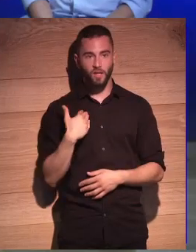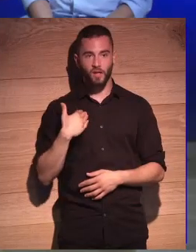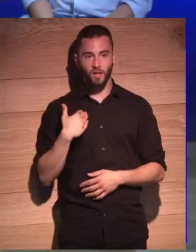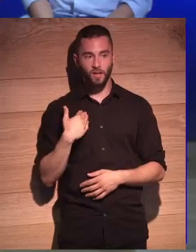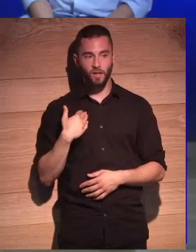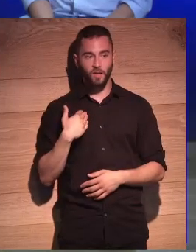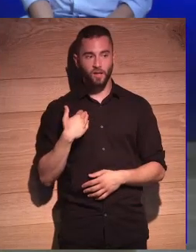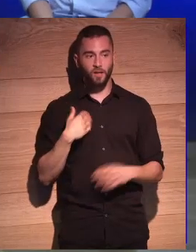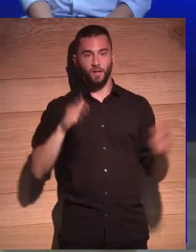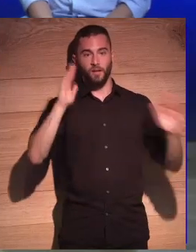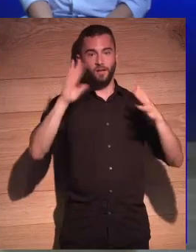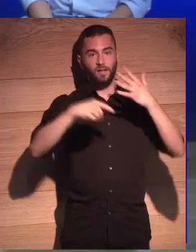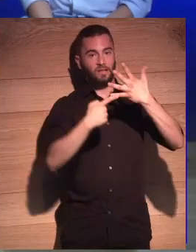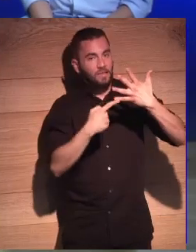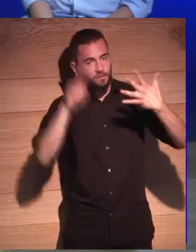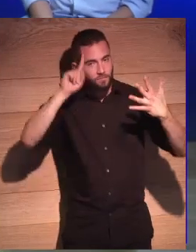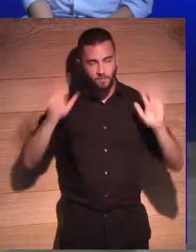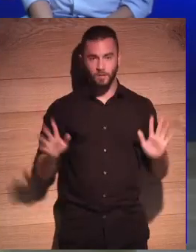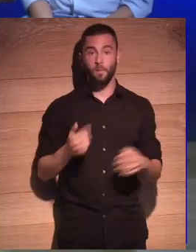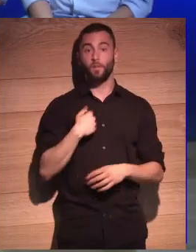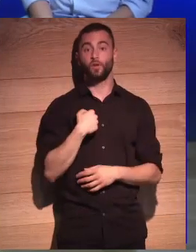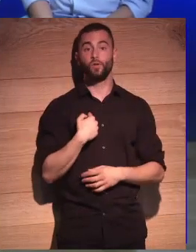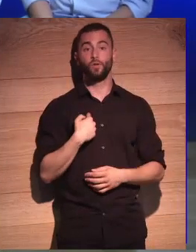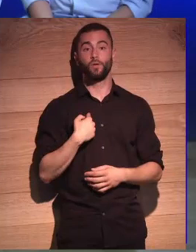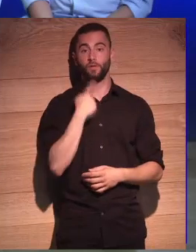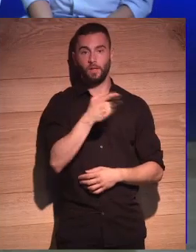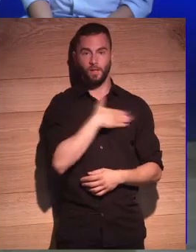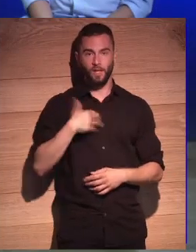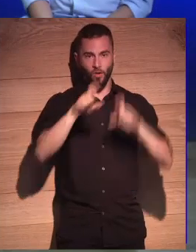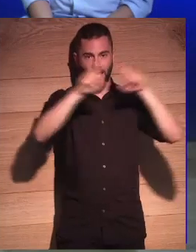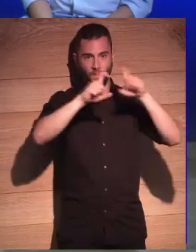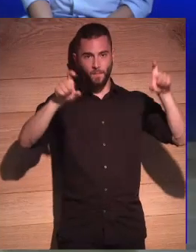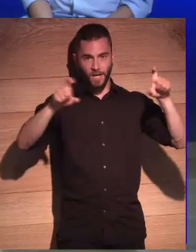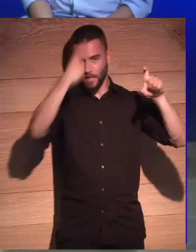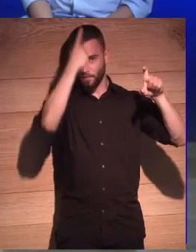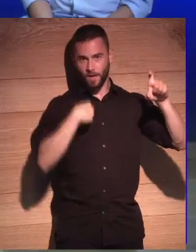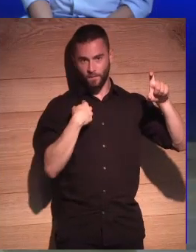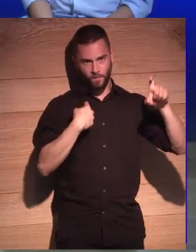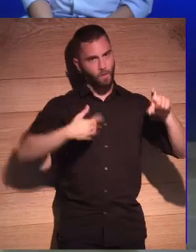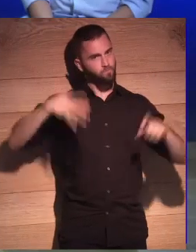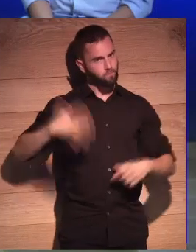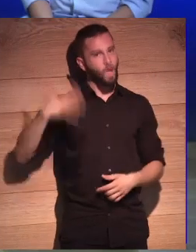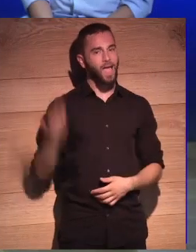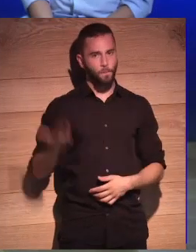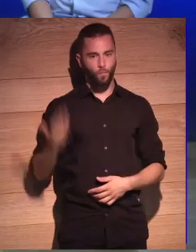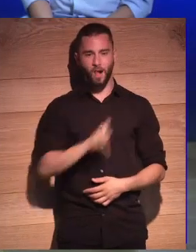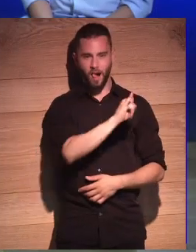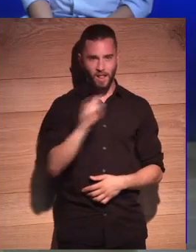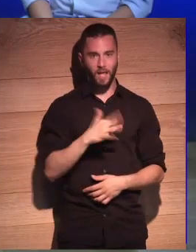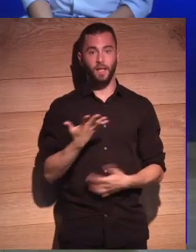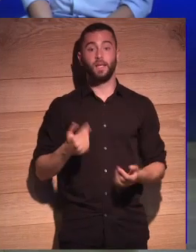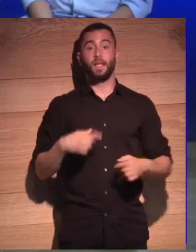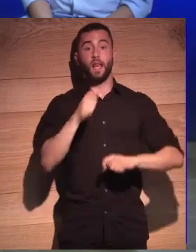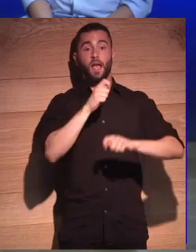something, maybe the 5th way, I don't know. But there are already companies with a very